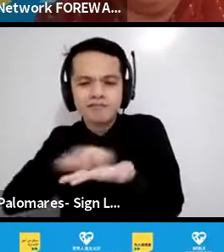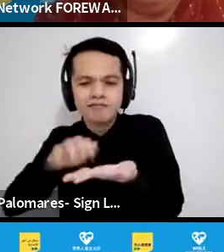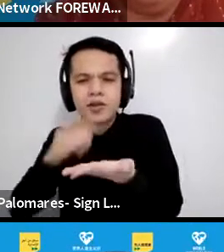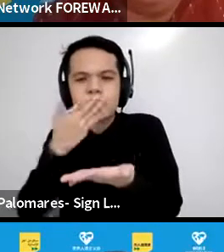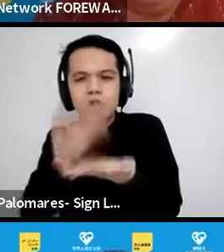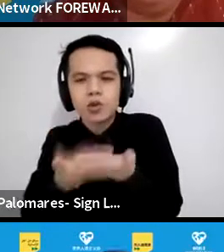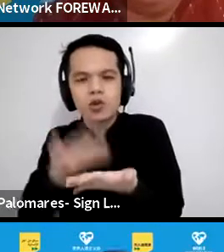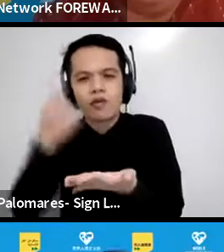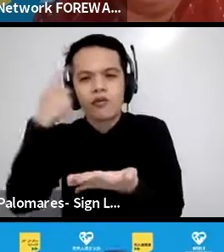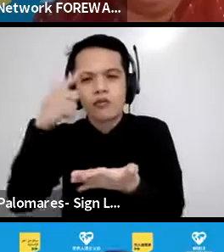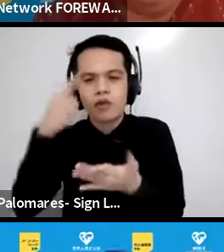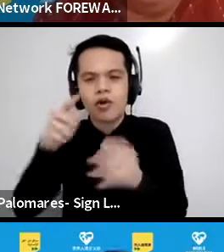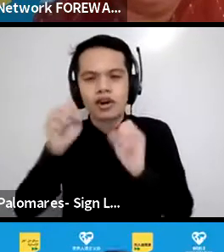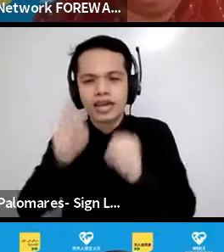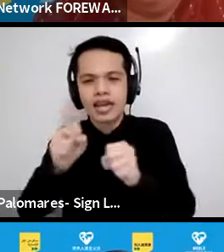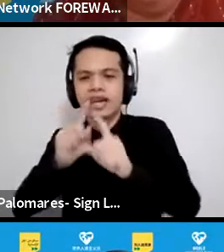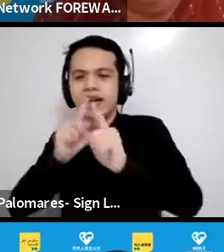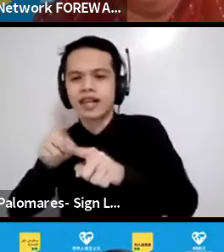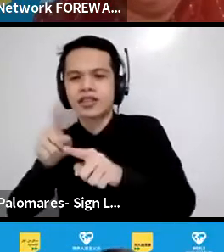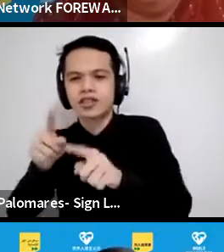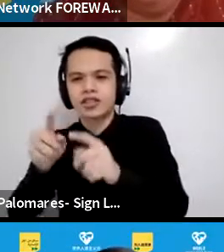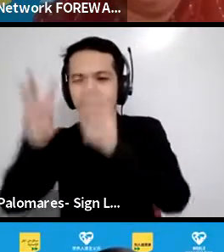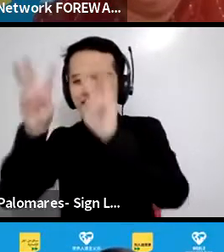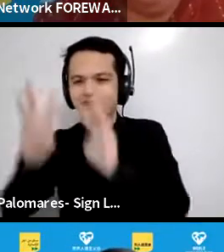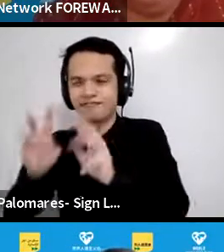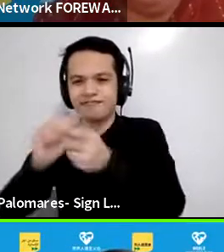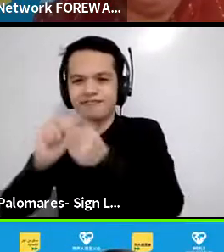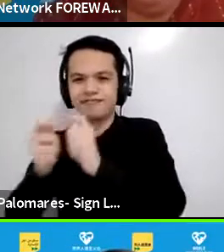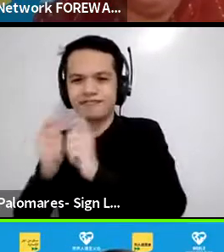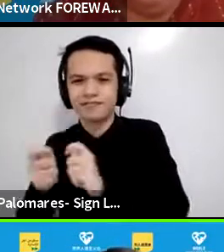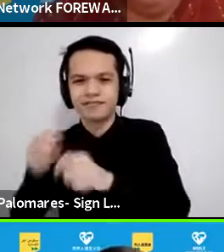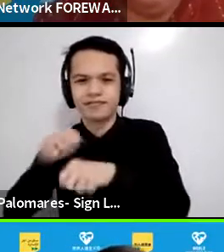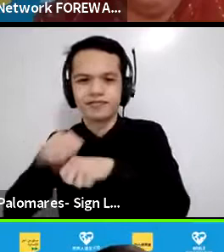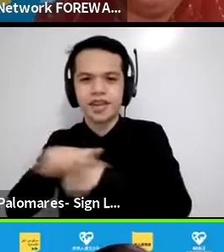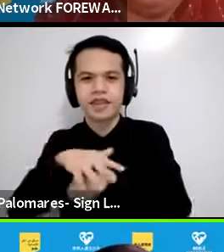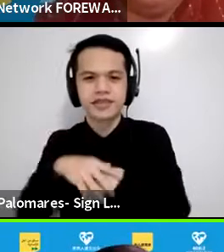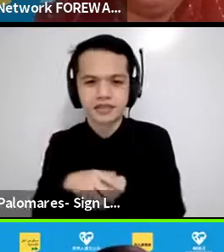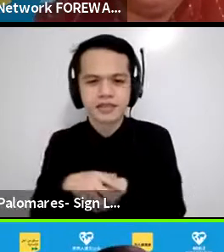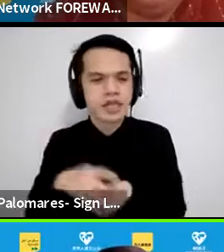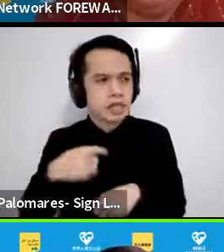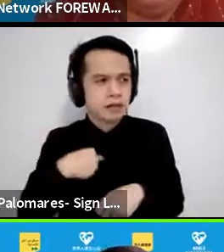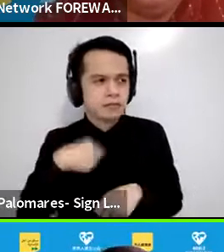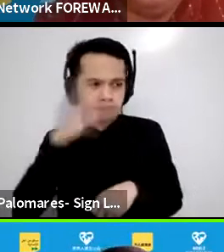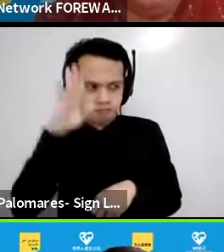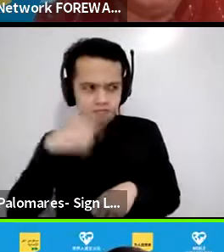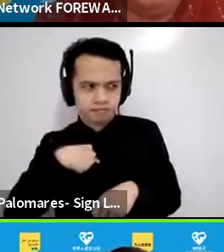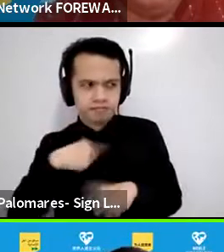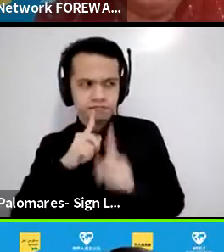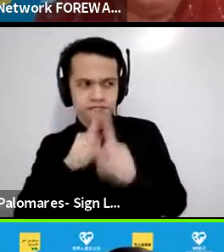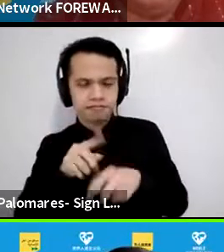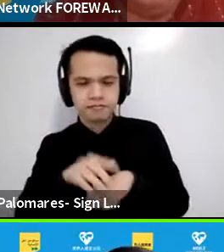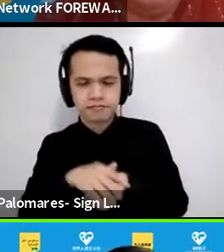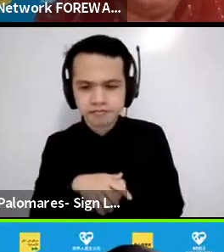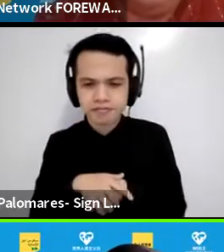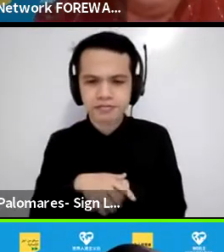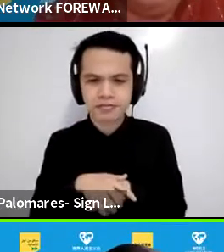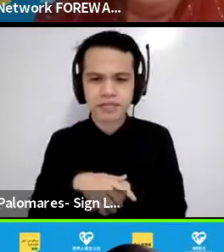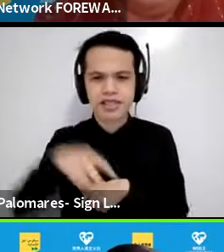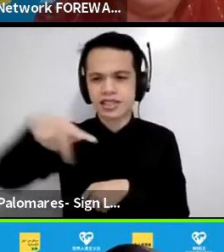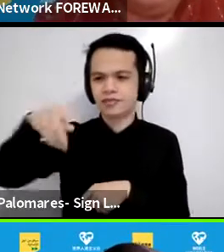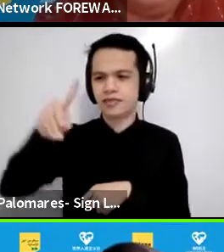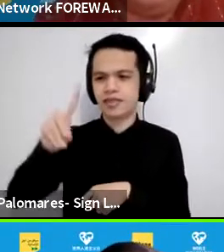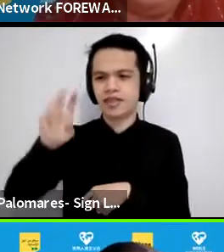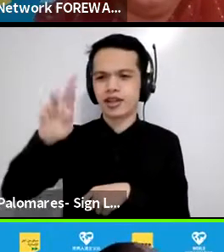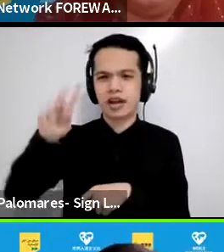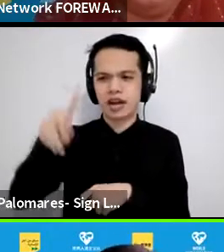the adverse effects of climate change? Well, I guess I better take that since PDRF is a private